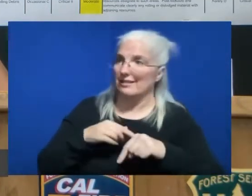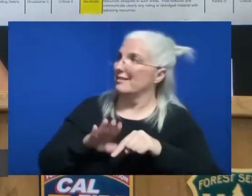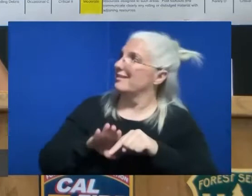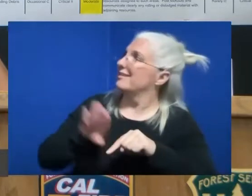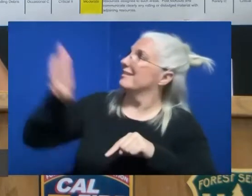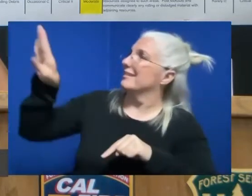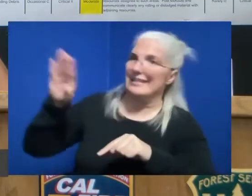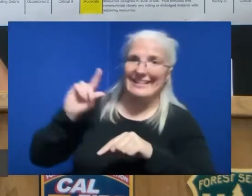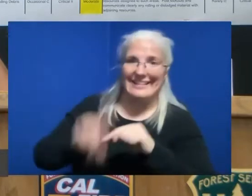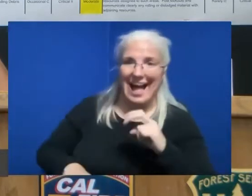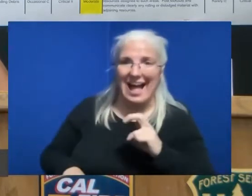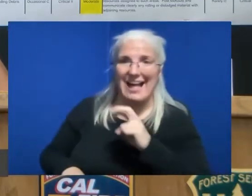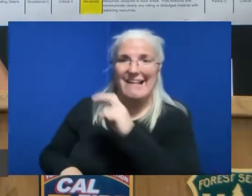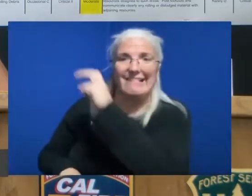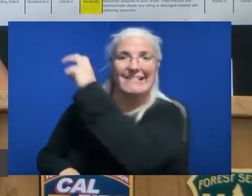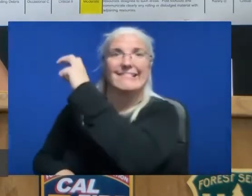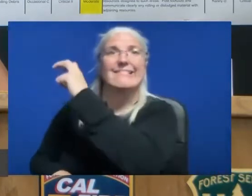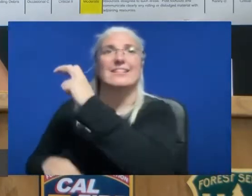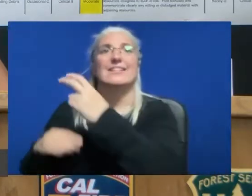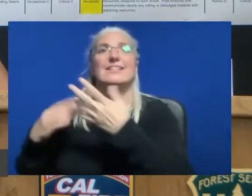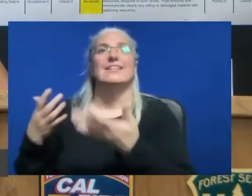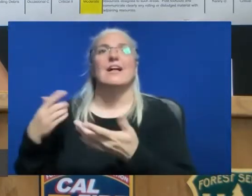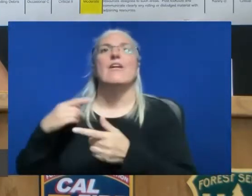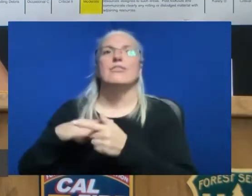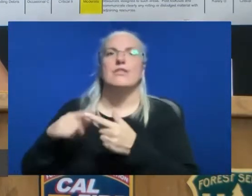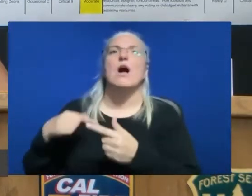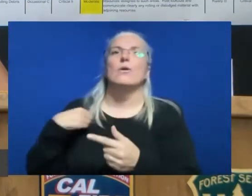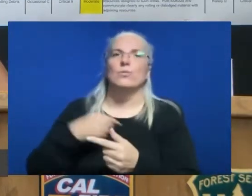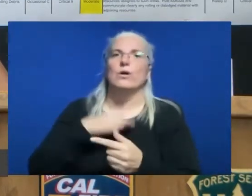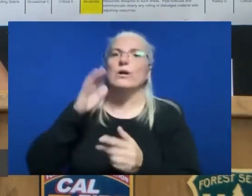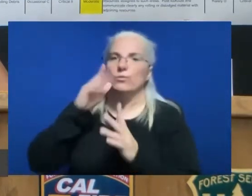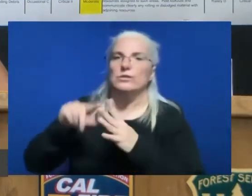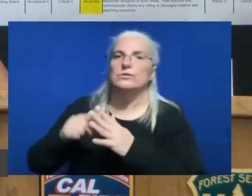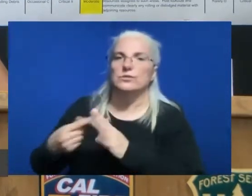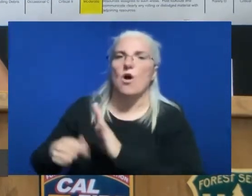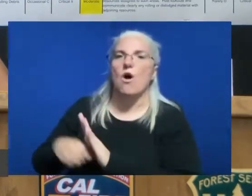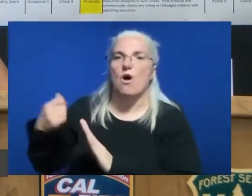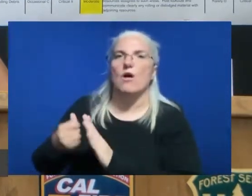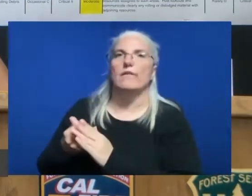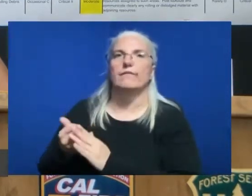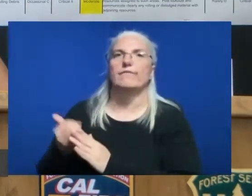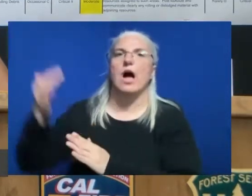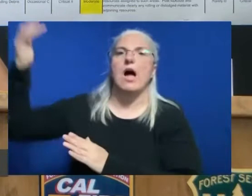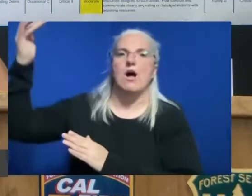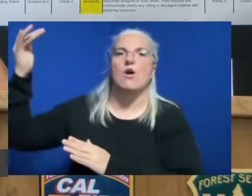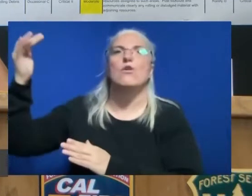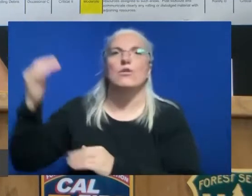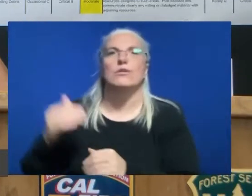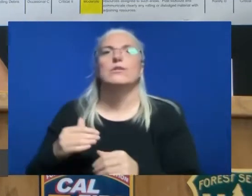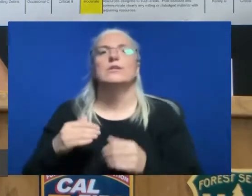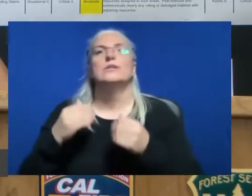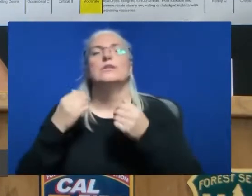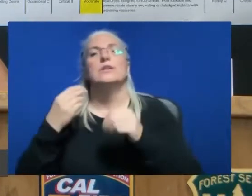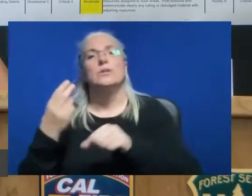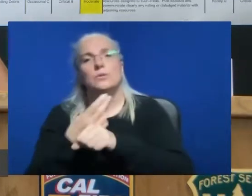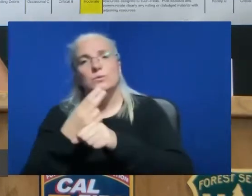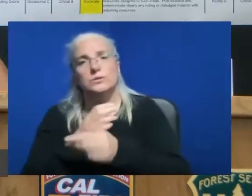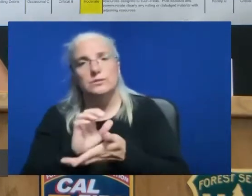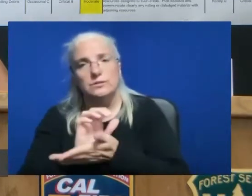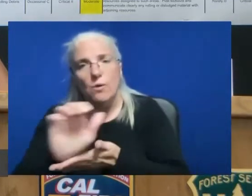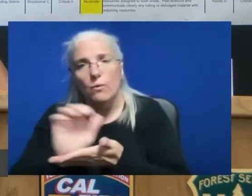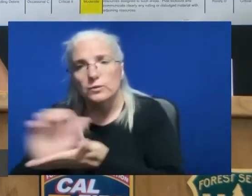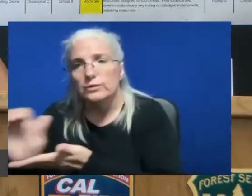line, generally speaking, where the dozers can be at the toe of the slope or the valley bottom, and then we will put fire on the